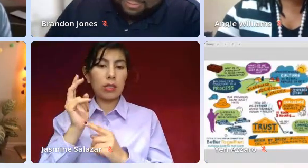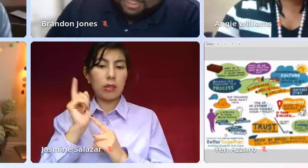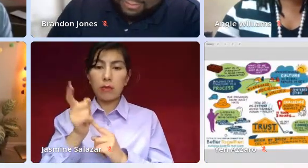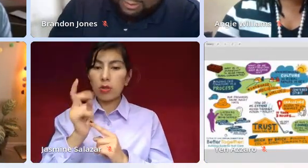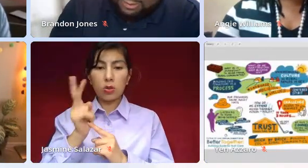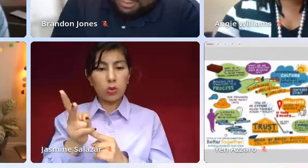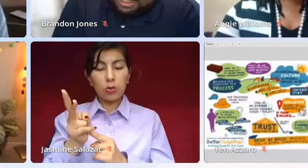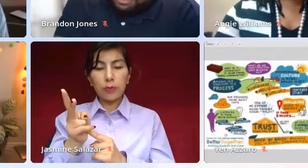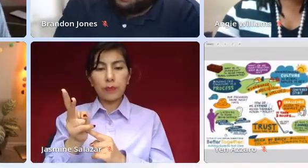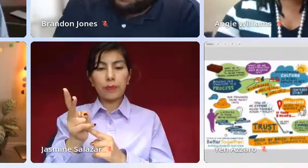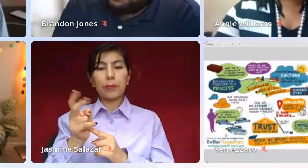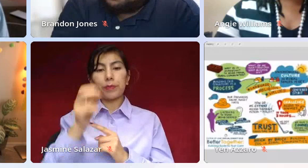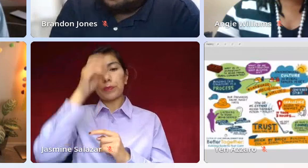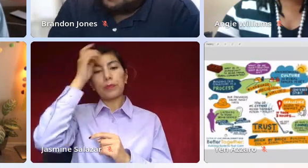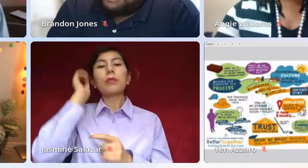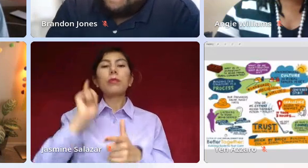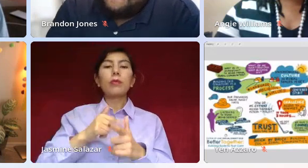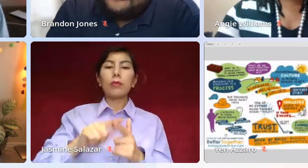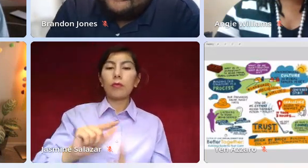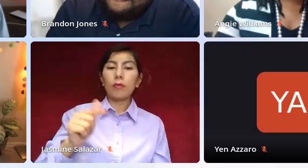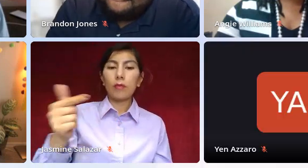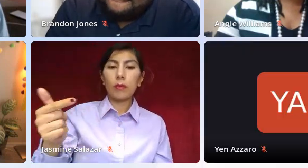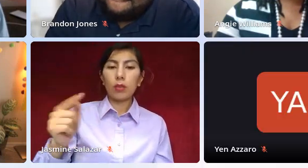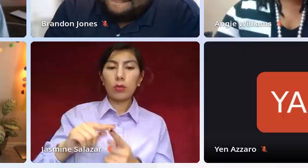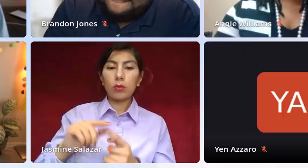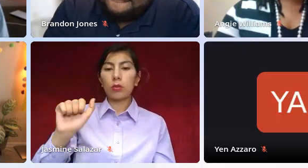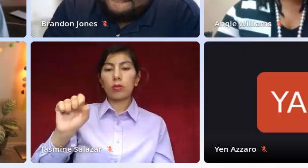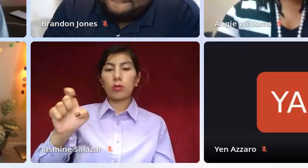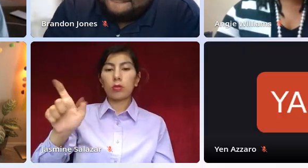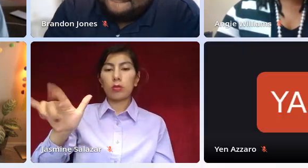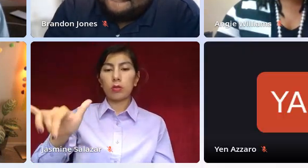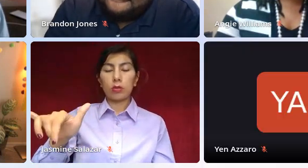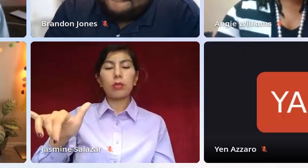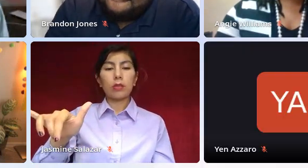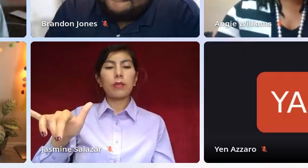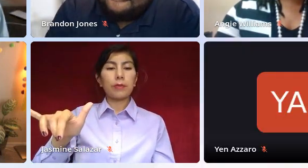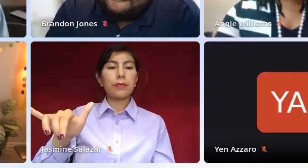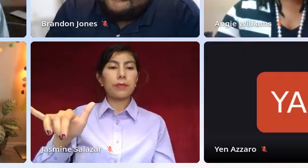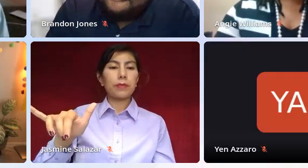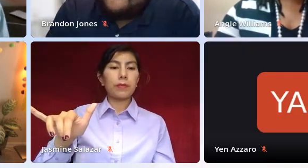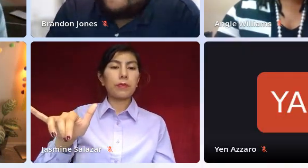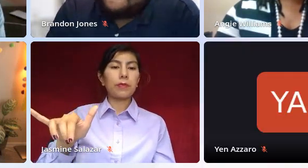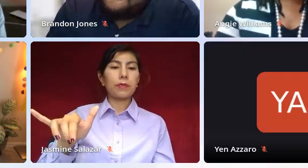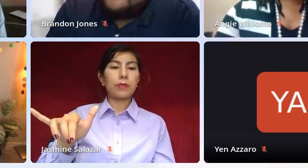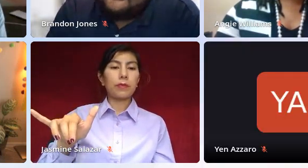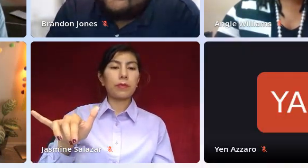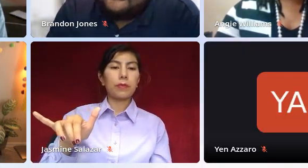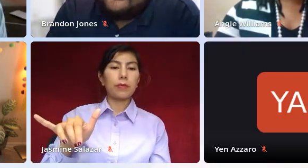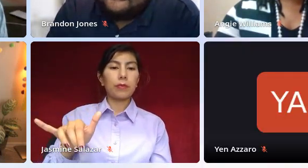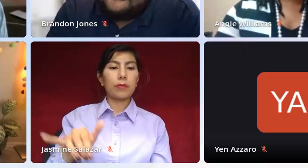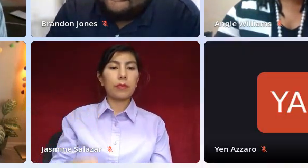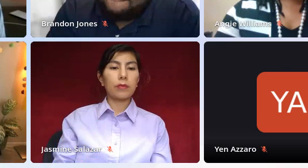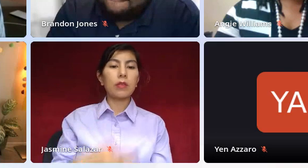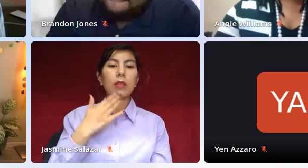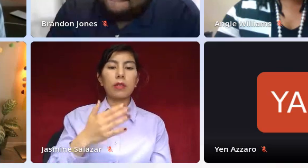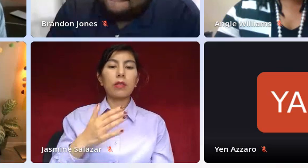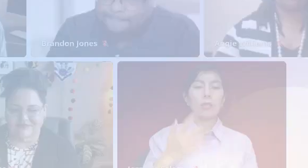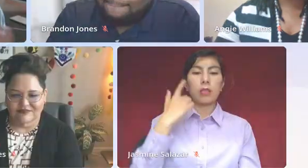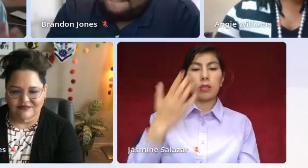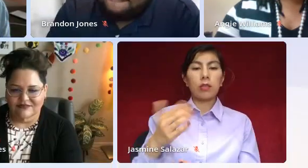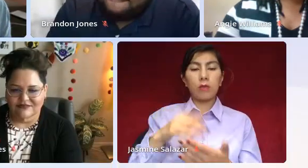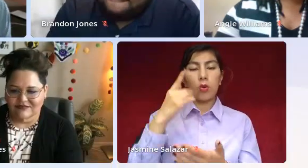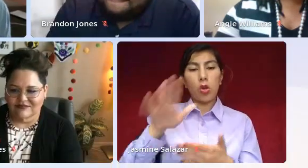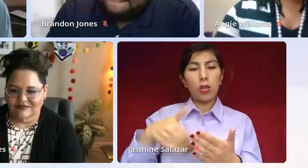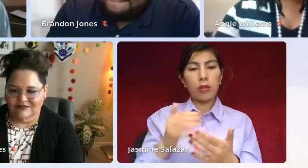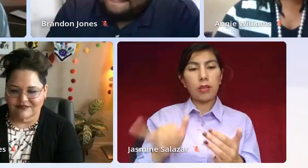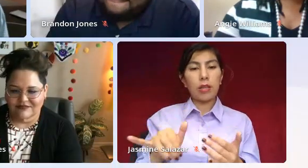then I'm going to turn it back over to Ashley, who will sort of walk folks through where we're at. Thanks again for all that. Just maybe sort of